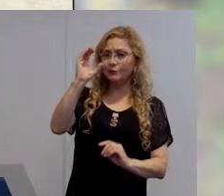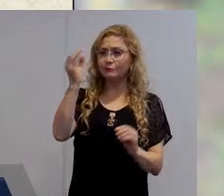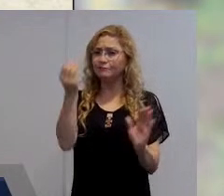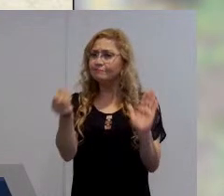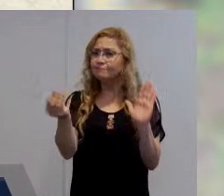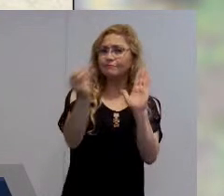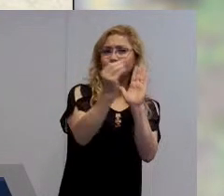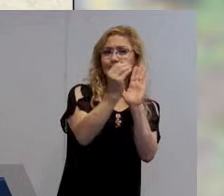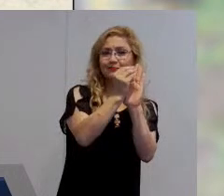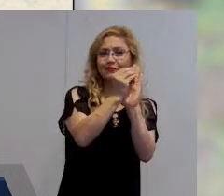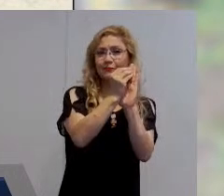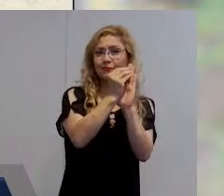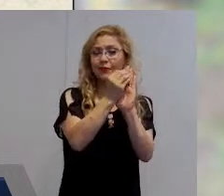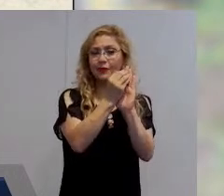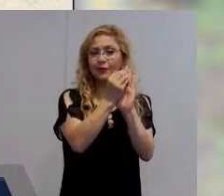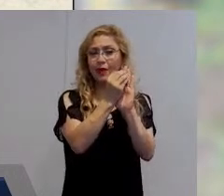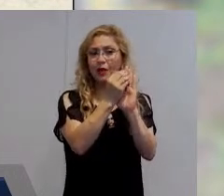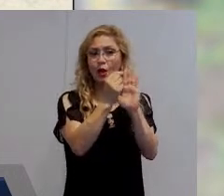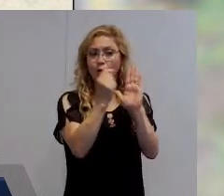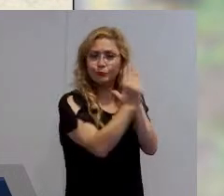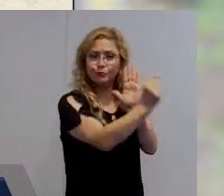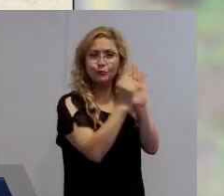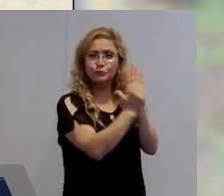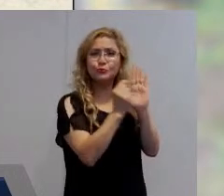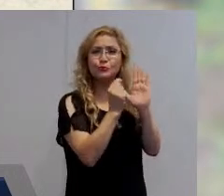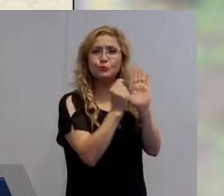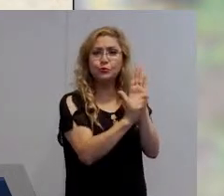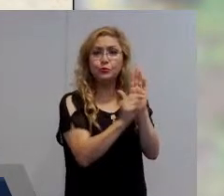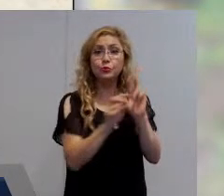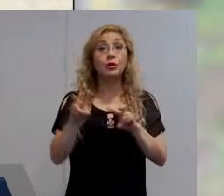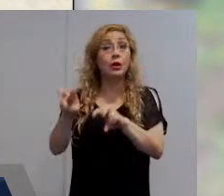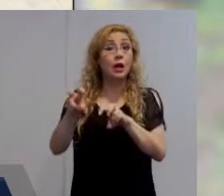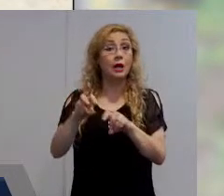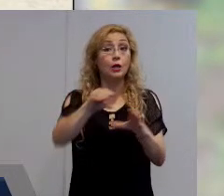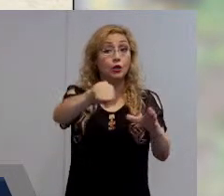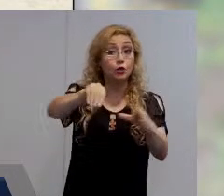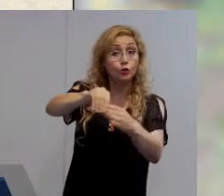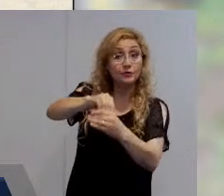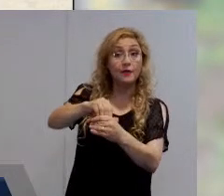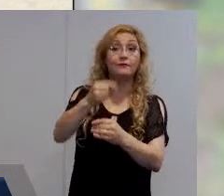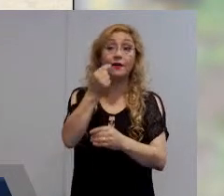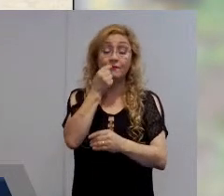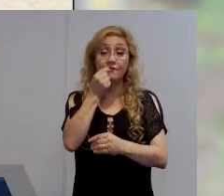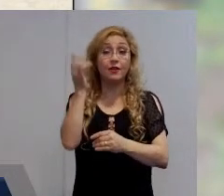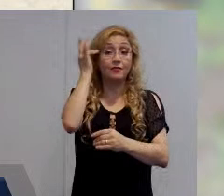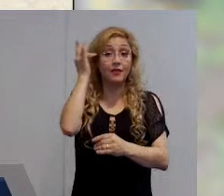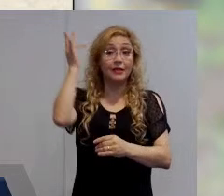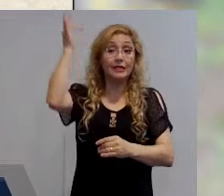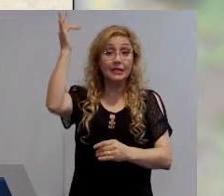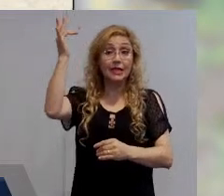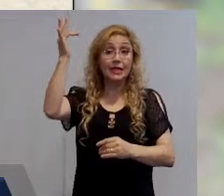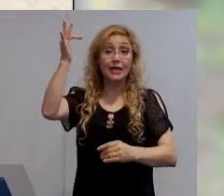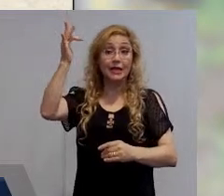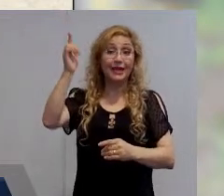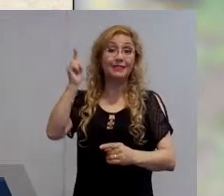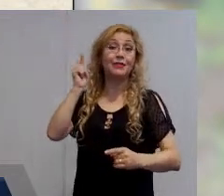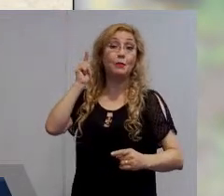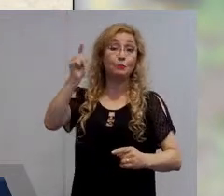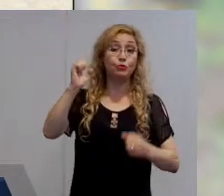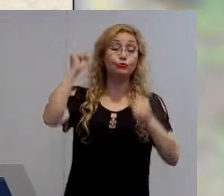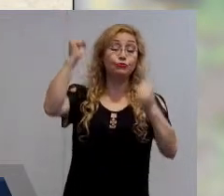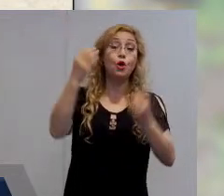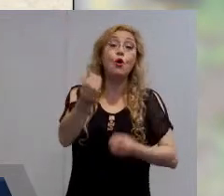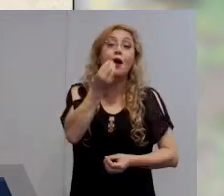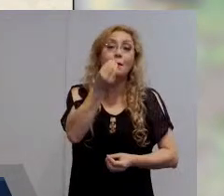To contribute, we have sought these guidelines: inclusive agriculture, green and